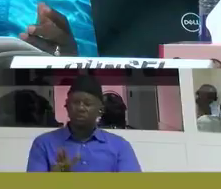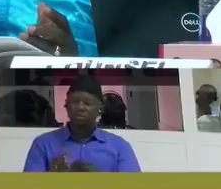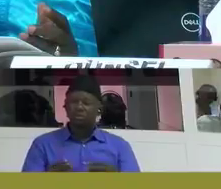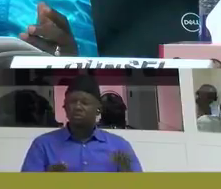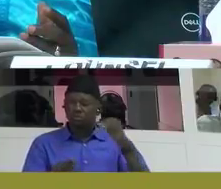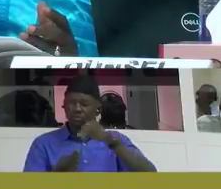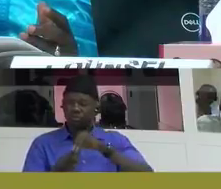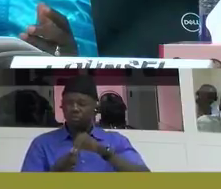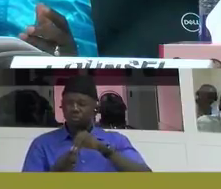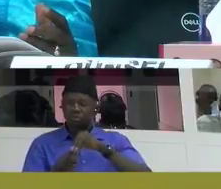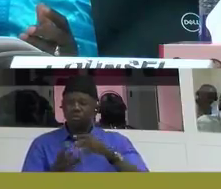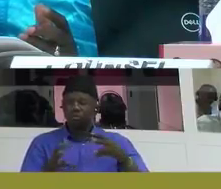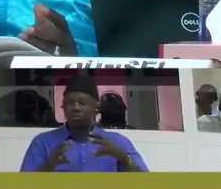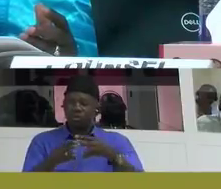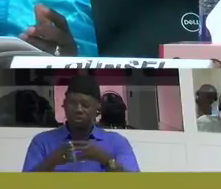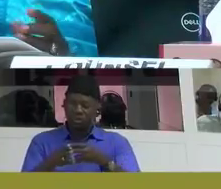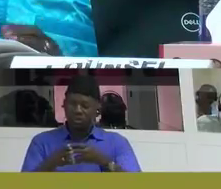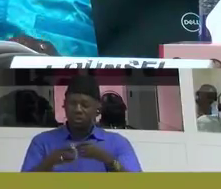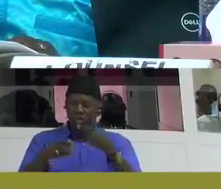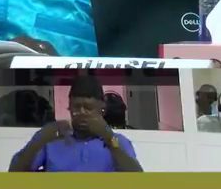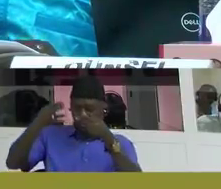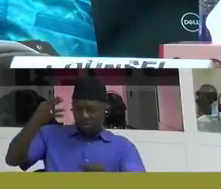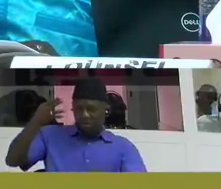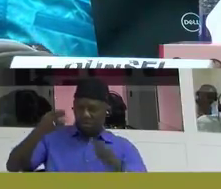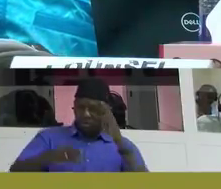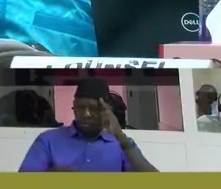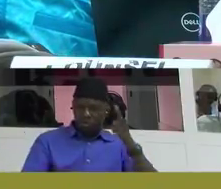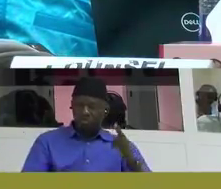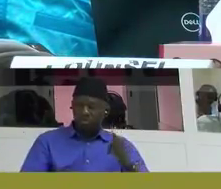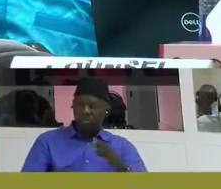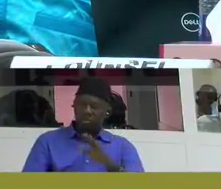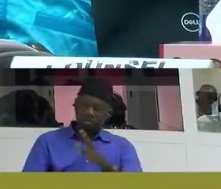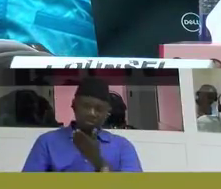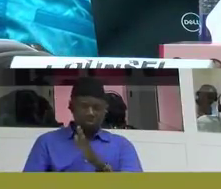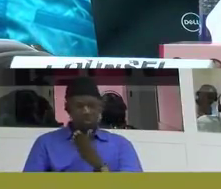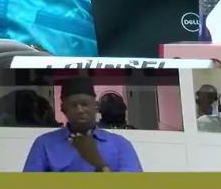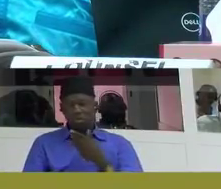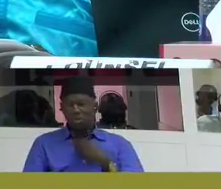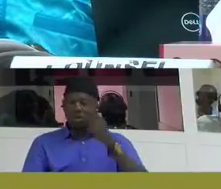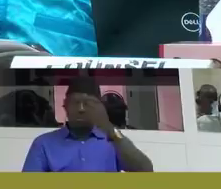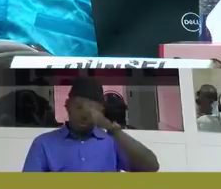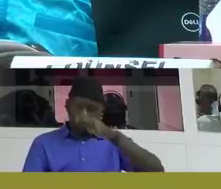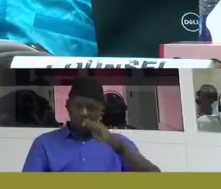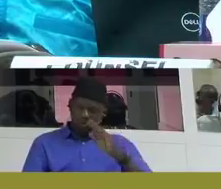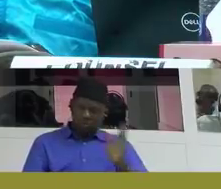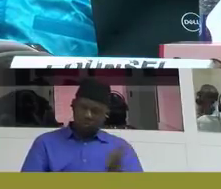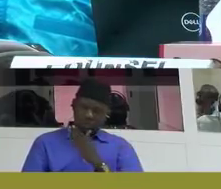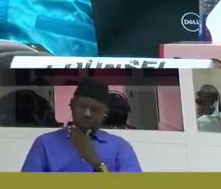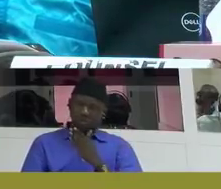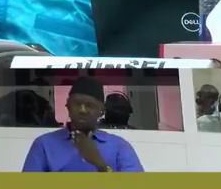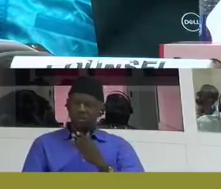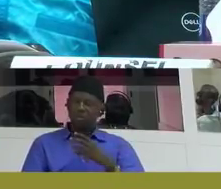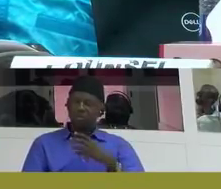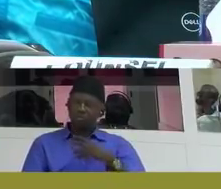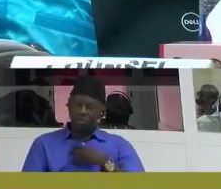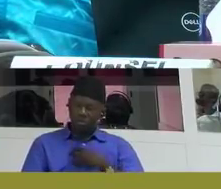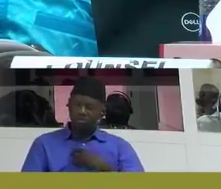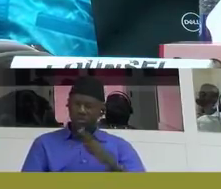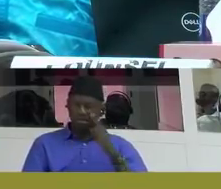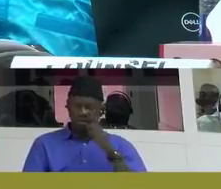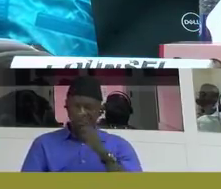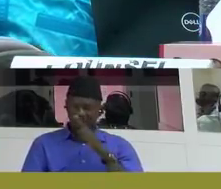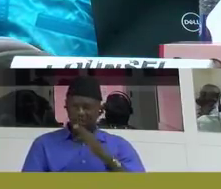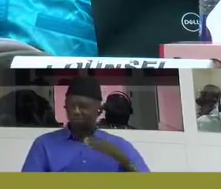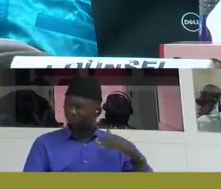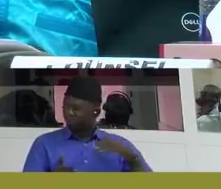put together a list of homes that were that the police went into in order to try